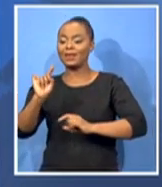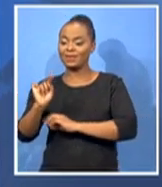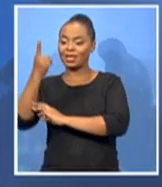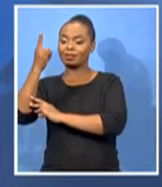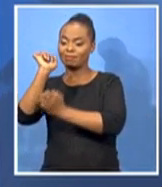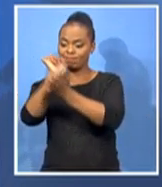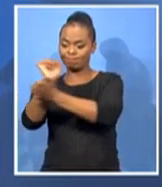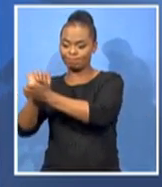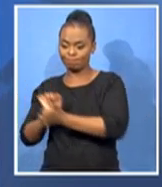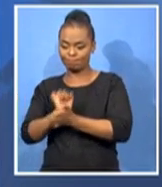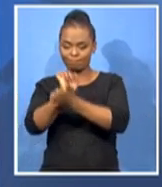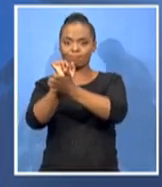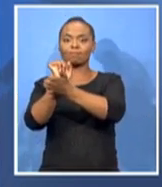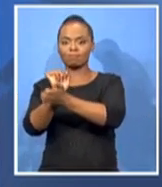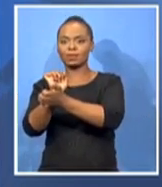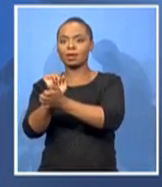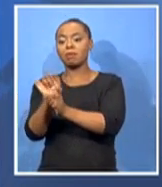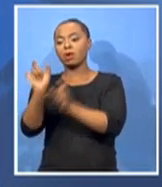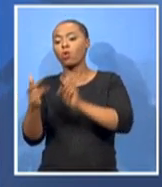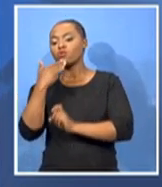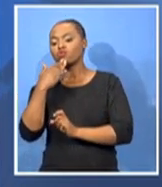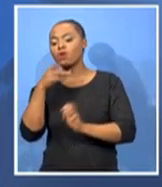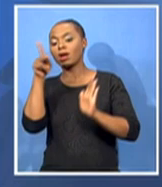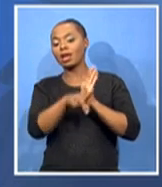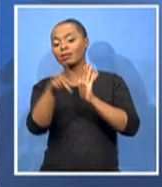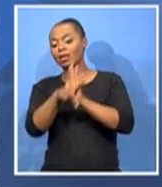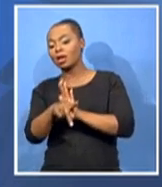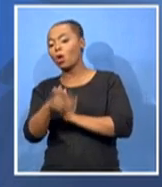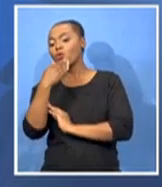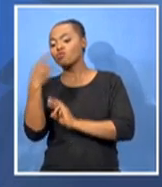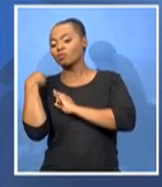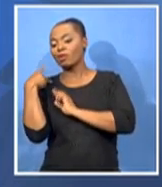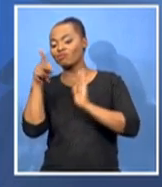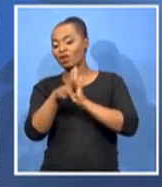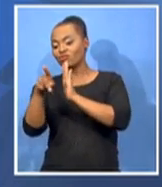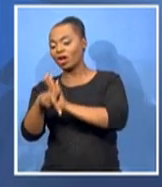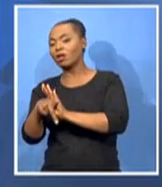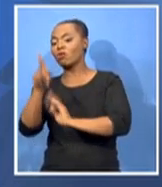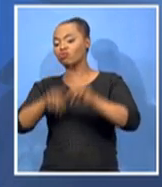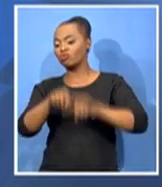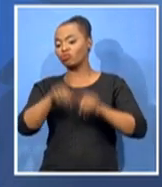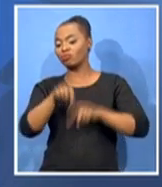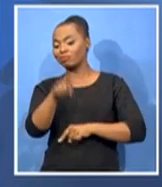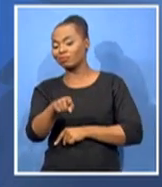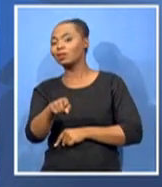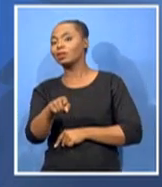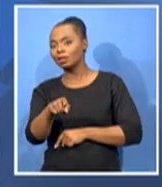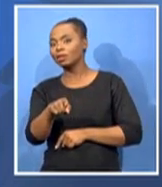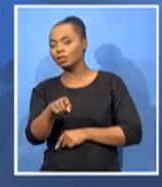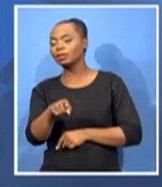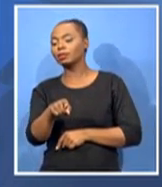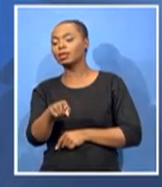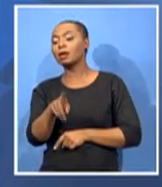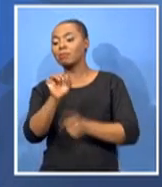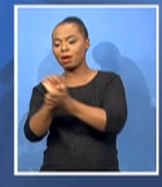perpetrators, those that were directly responsible, those who are directly responsible for orchestrating this, as well as executing it,